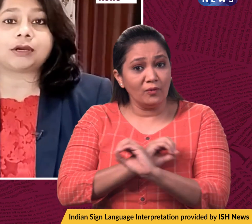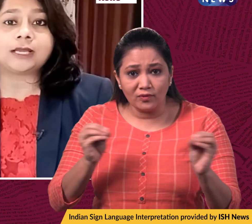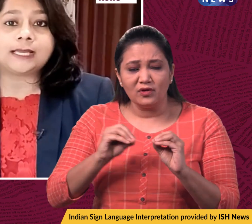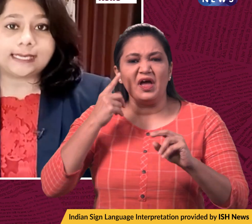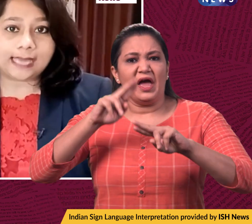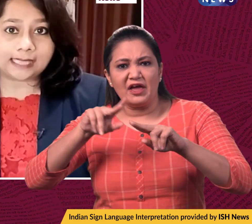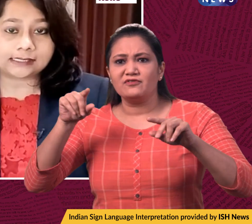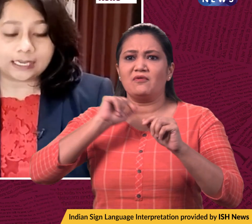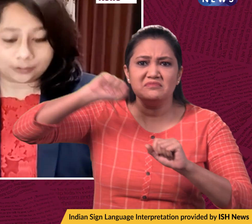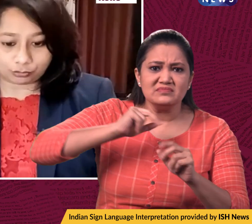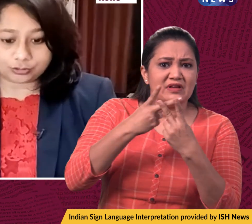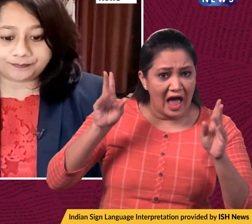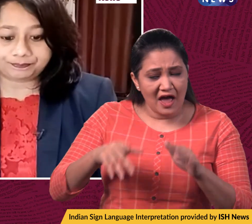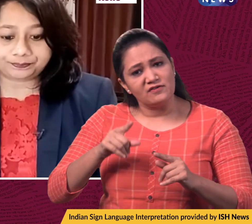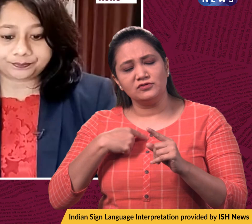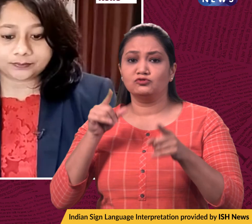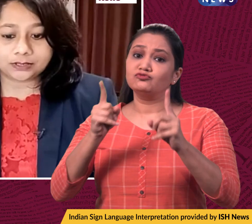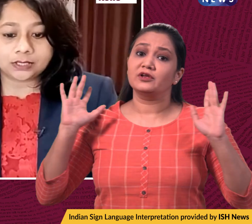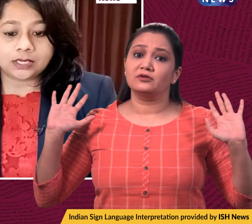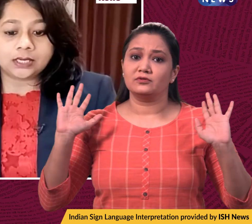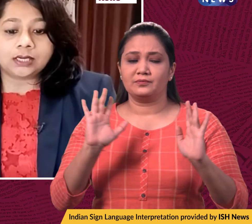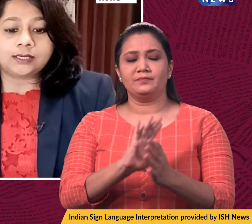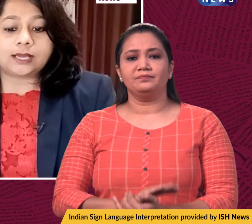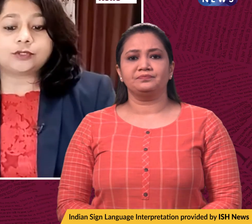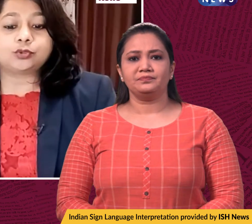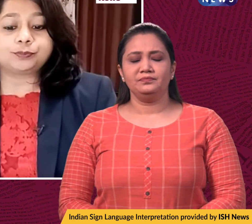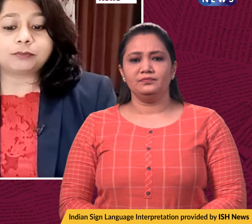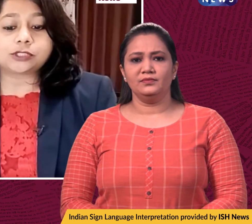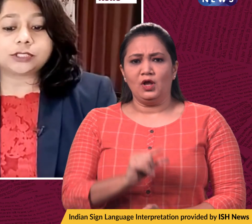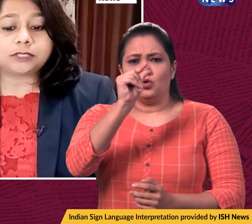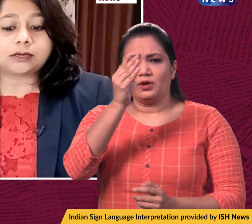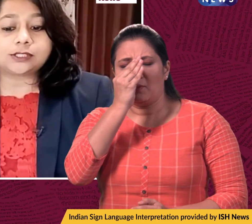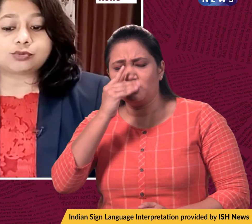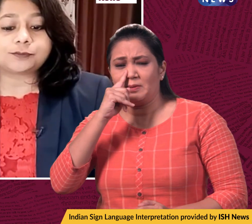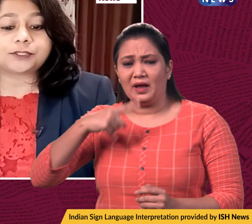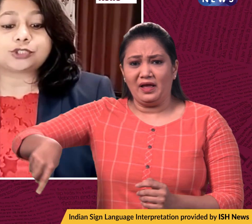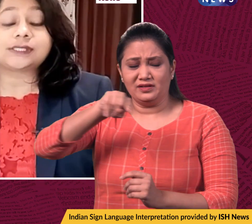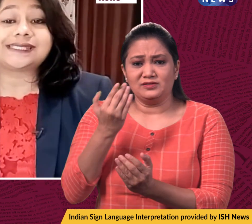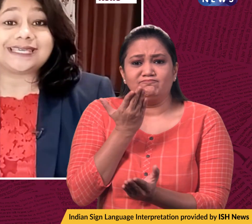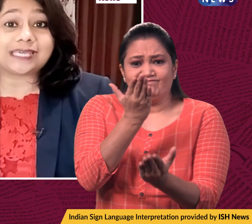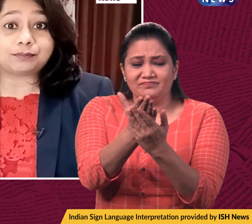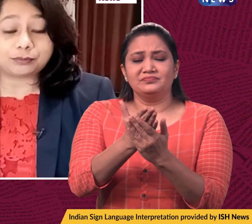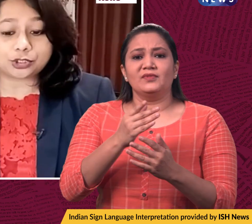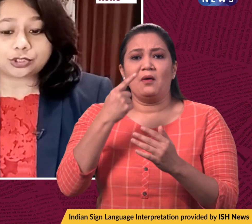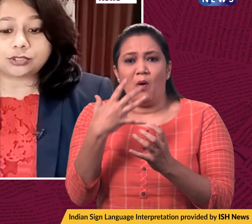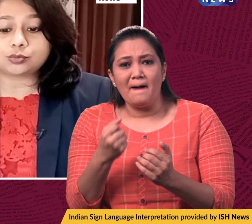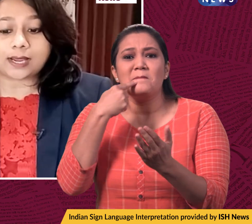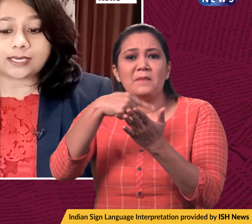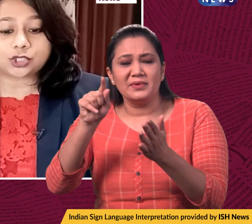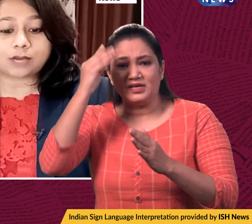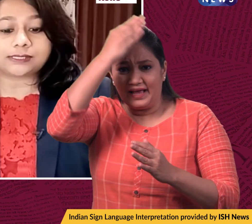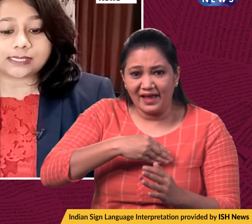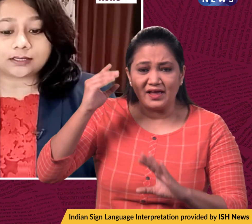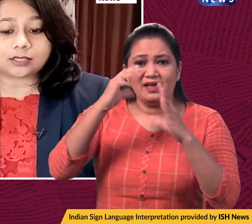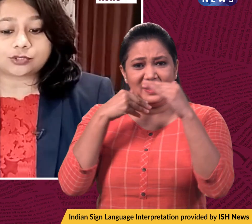and order in hands, end quote. Now, the Udupi Muslim girls whose petition seeking permission to